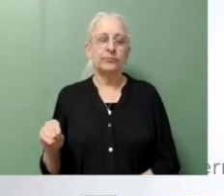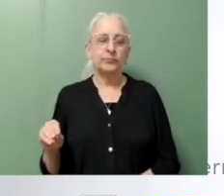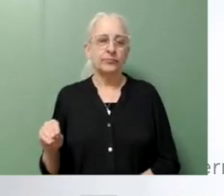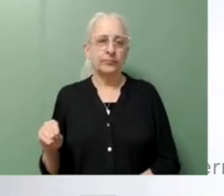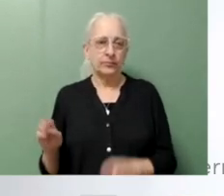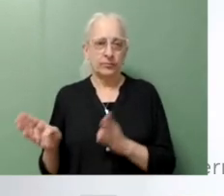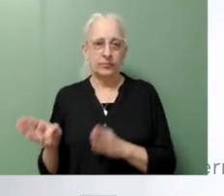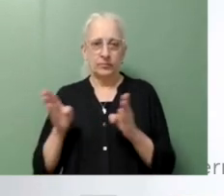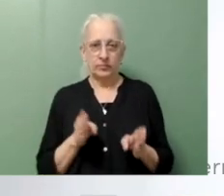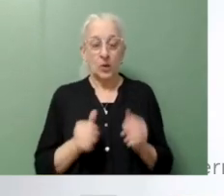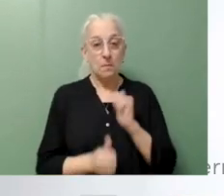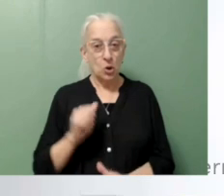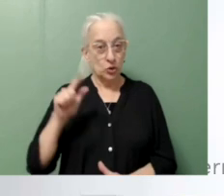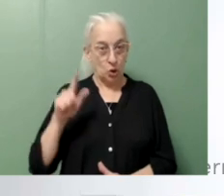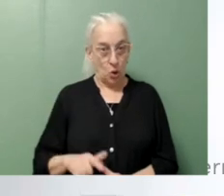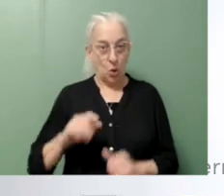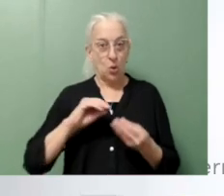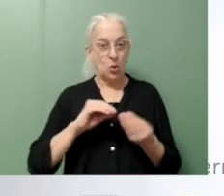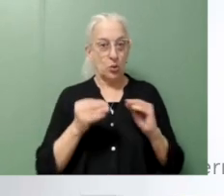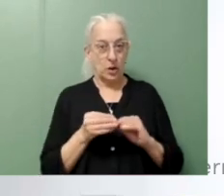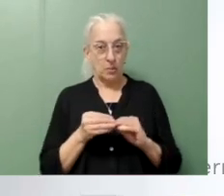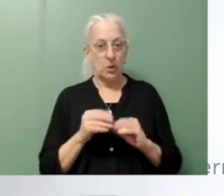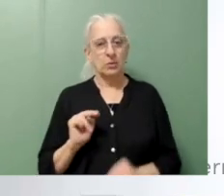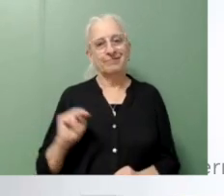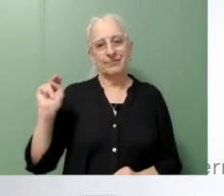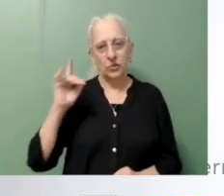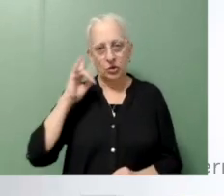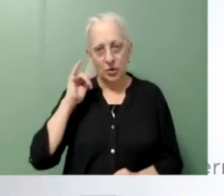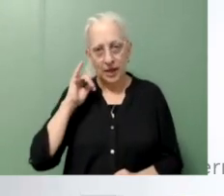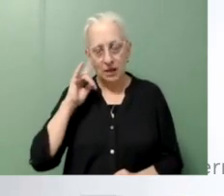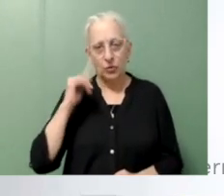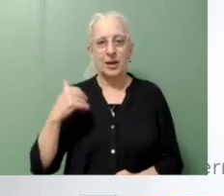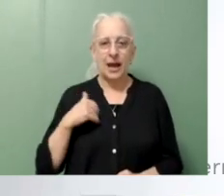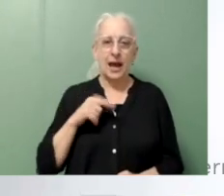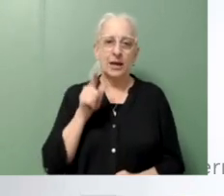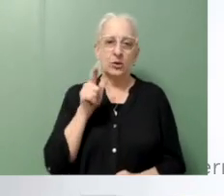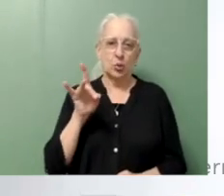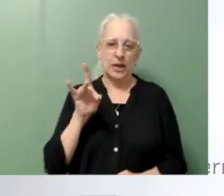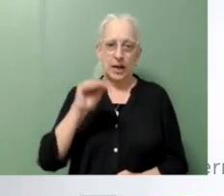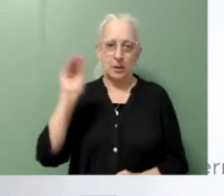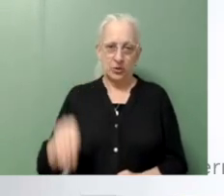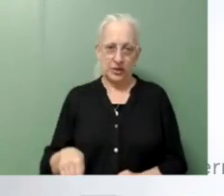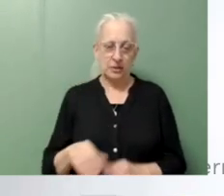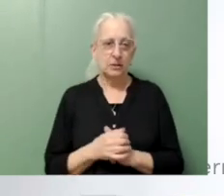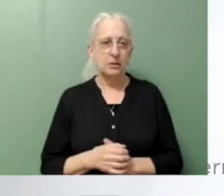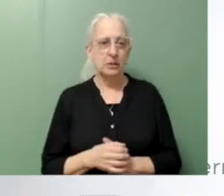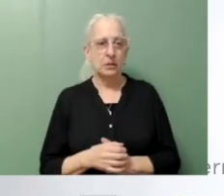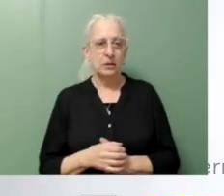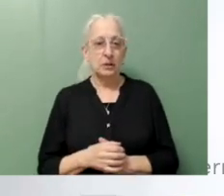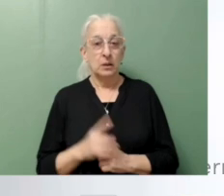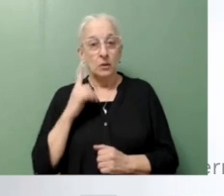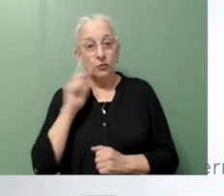region. The lowest amount was in Northern California, coming in at 28%. As for the